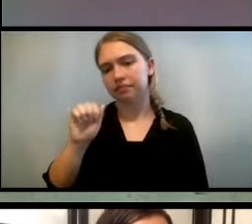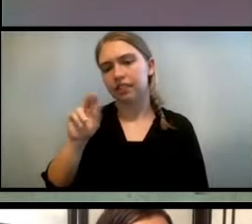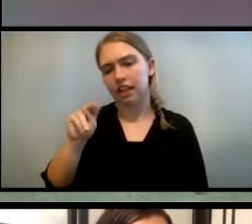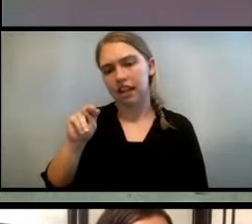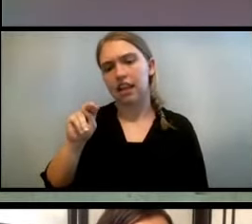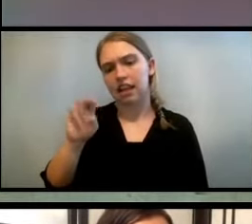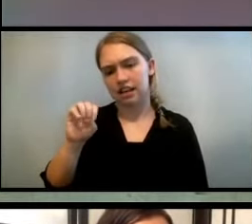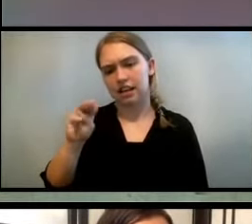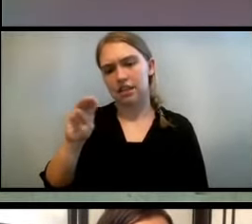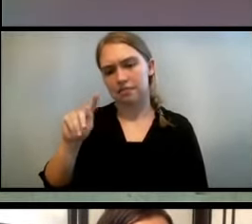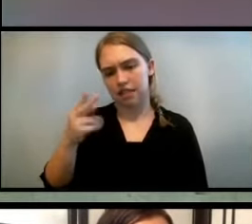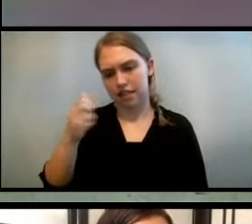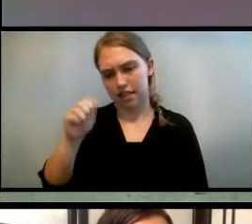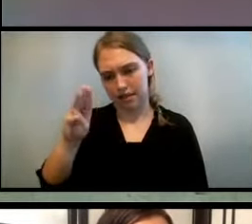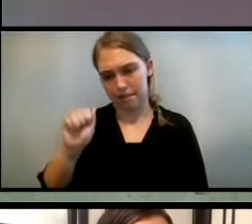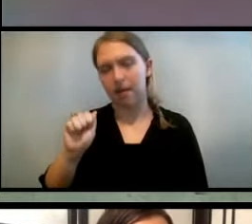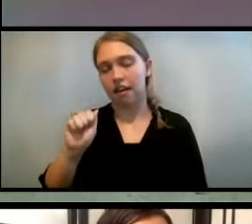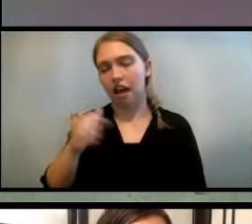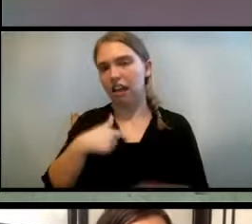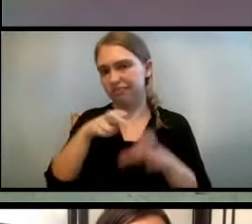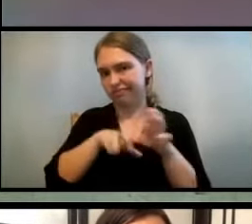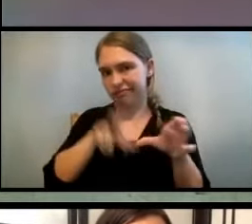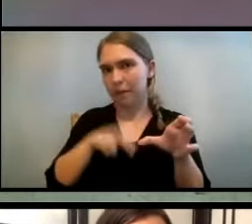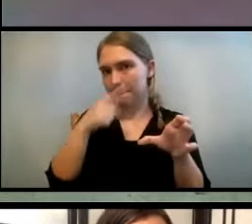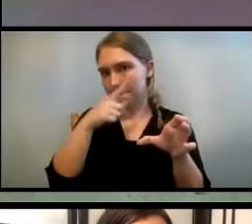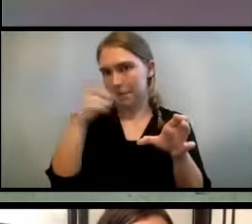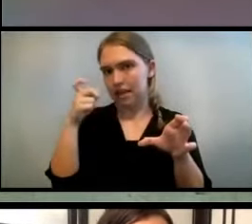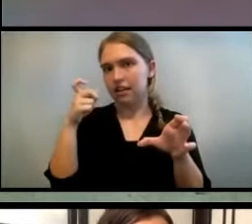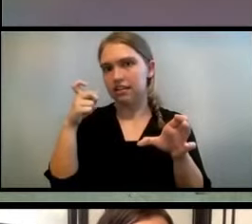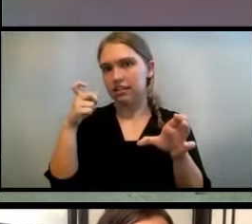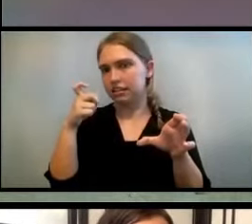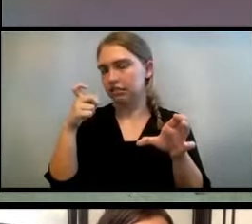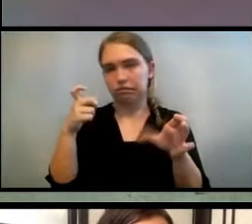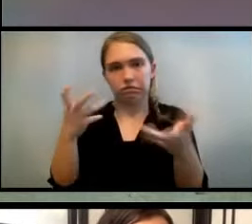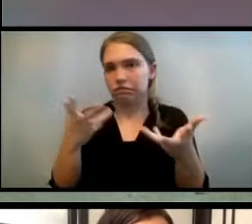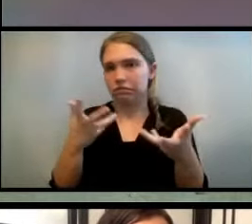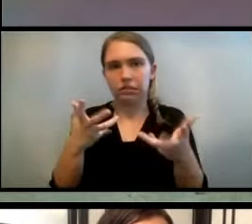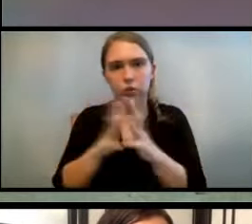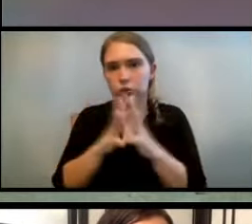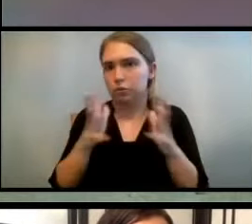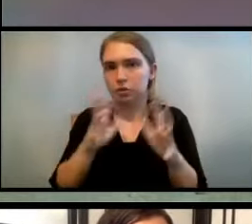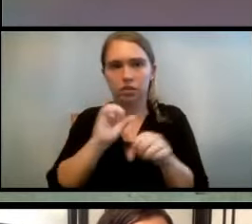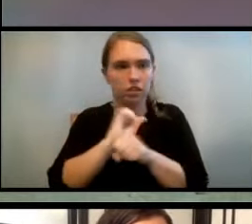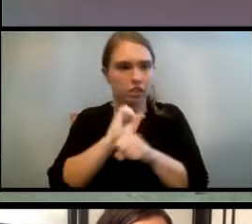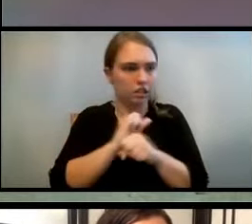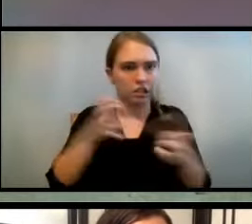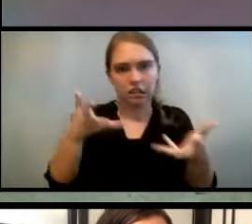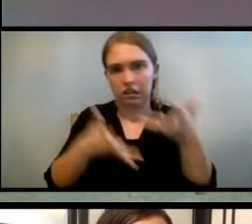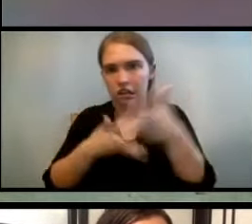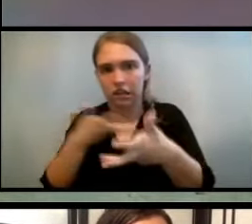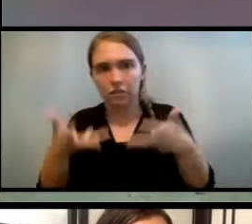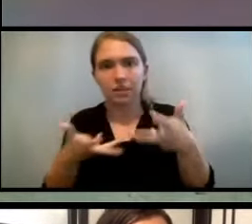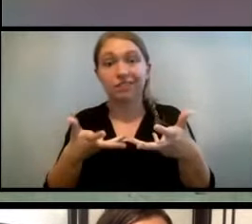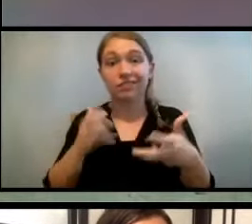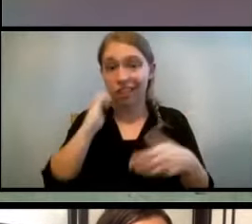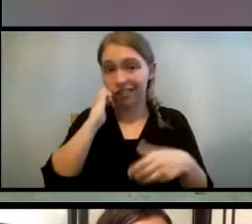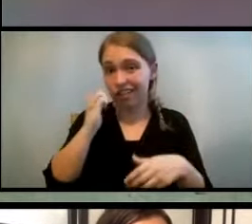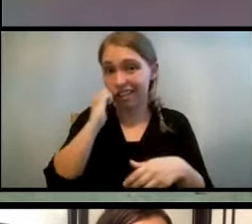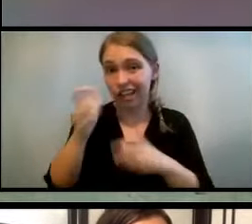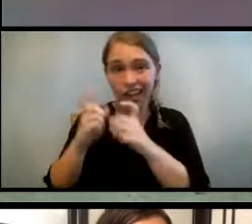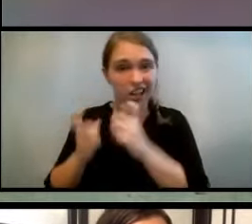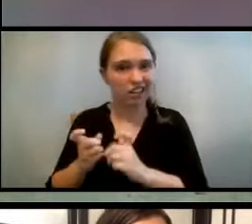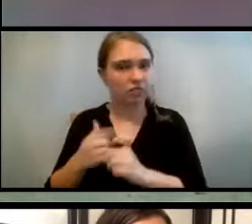know, big decisions, I'm looped in on some of the bigger stuff, but day-to-day editing, I don't do